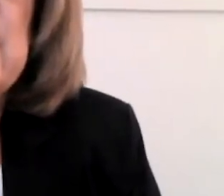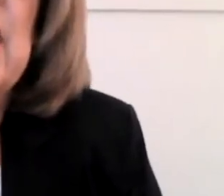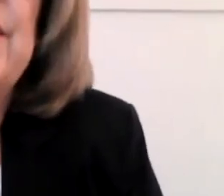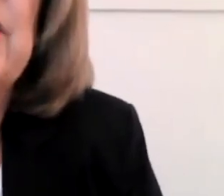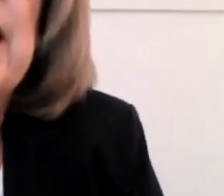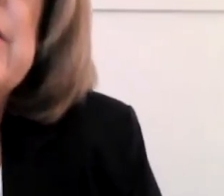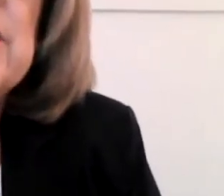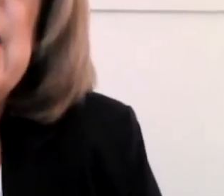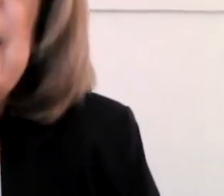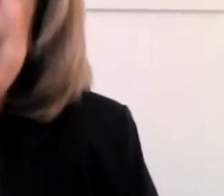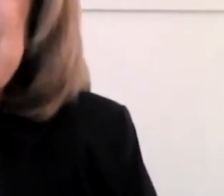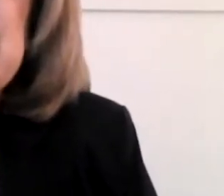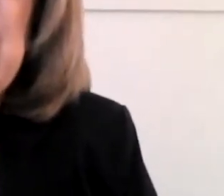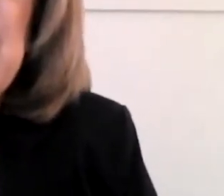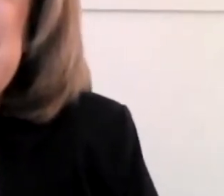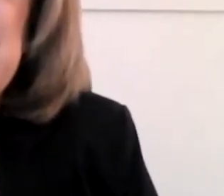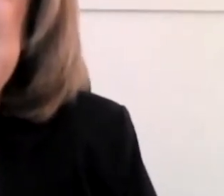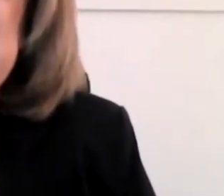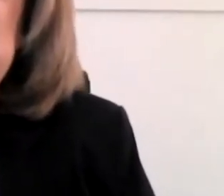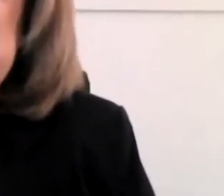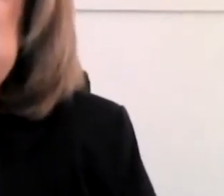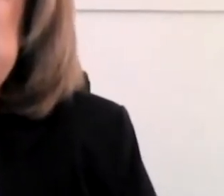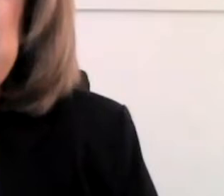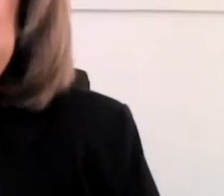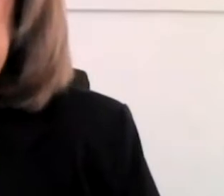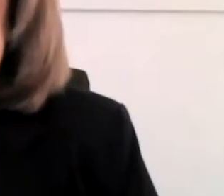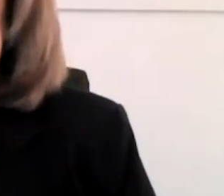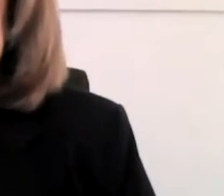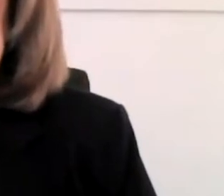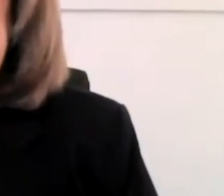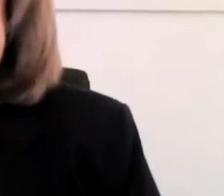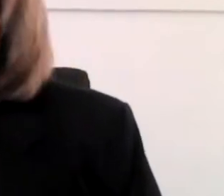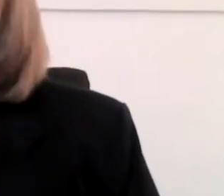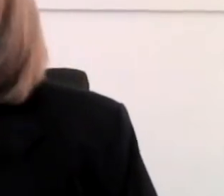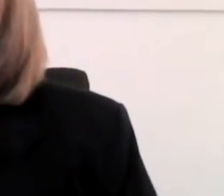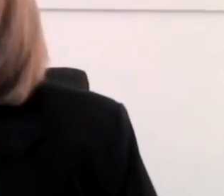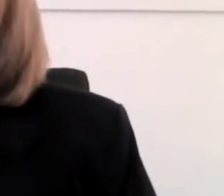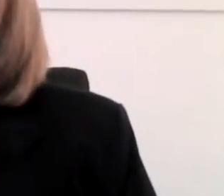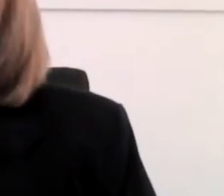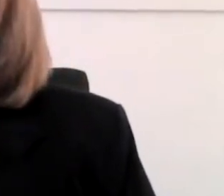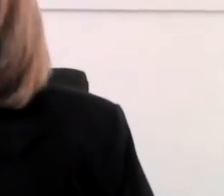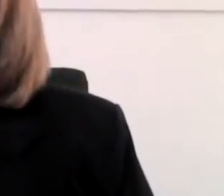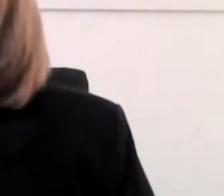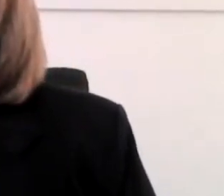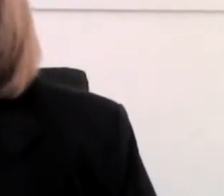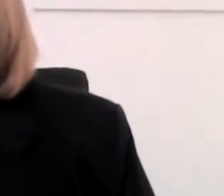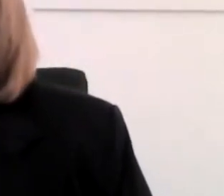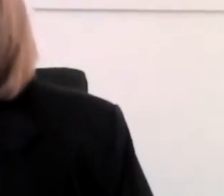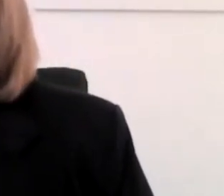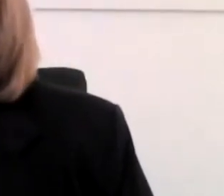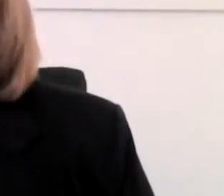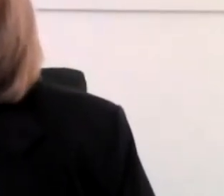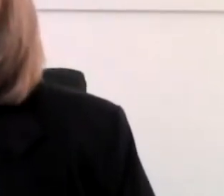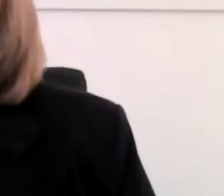you see on the ground? And is there anything that you can do in partnership and collaboration together? So like